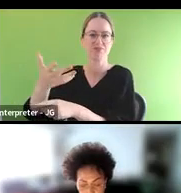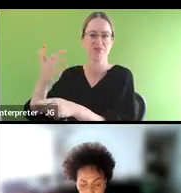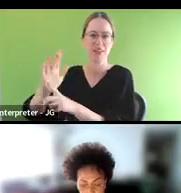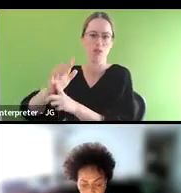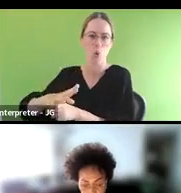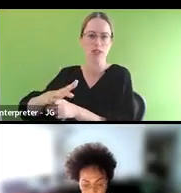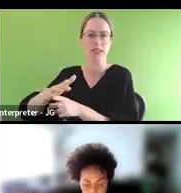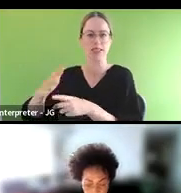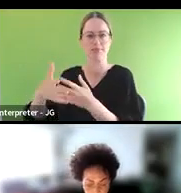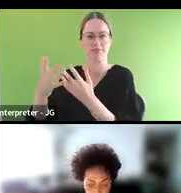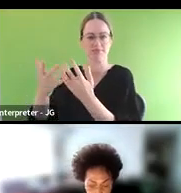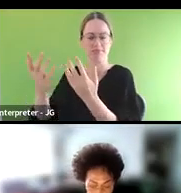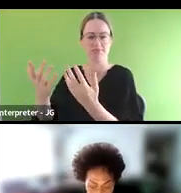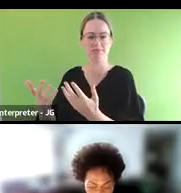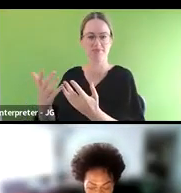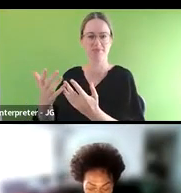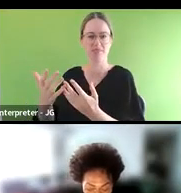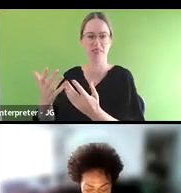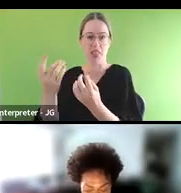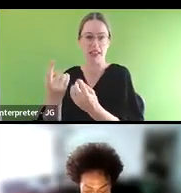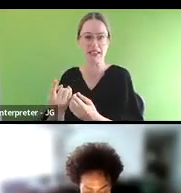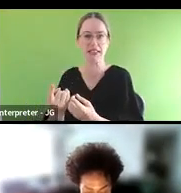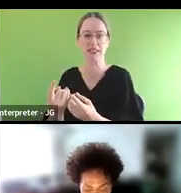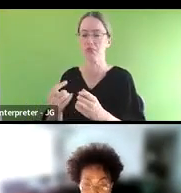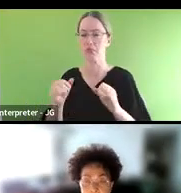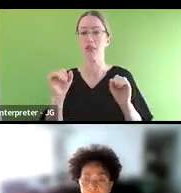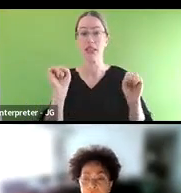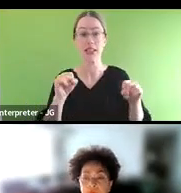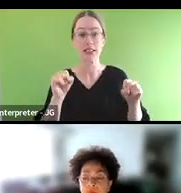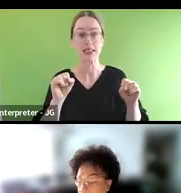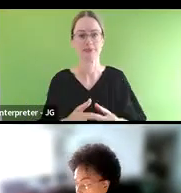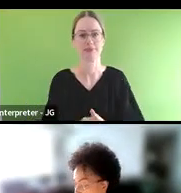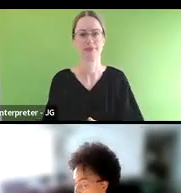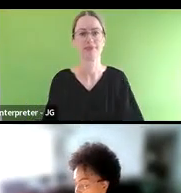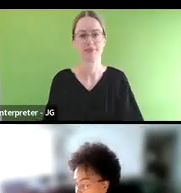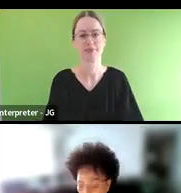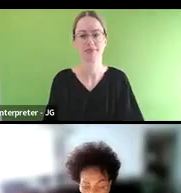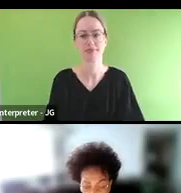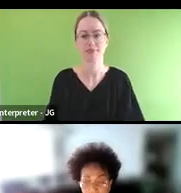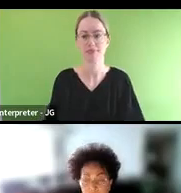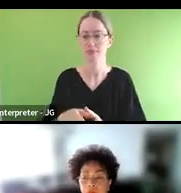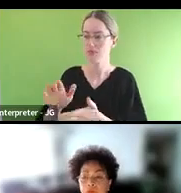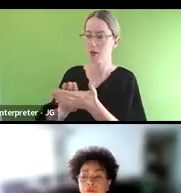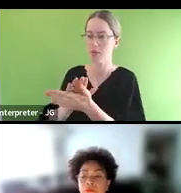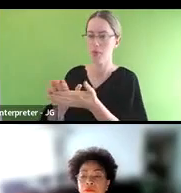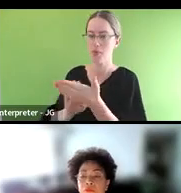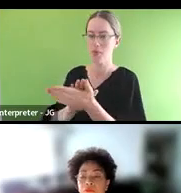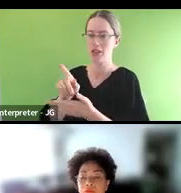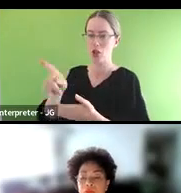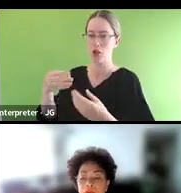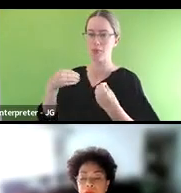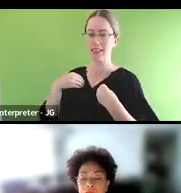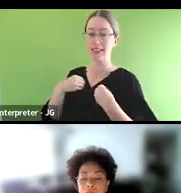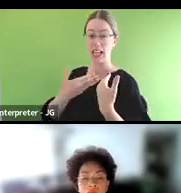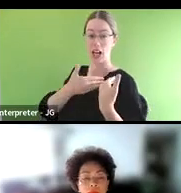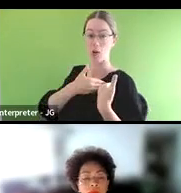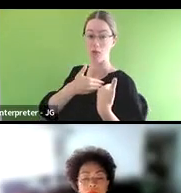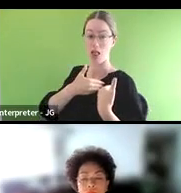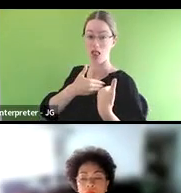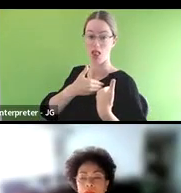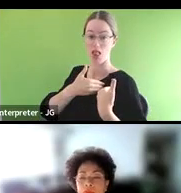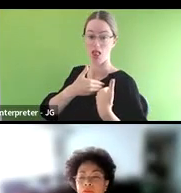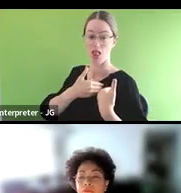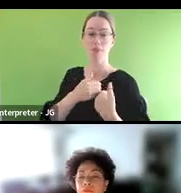enforce the discrimination. Yes, okay. And to hold those companies, businesses, entities to